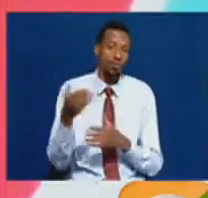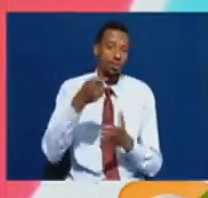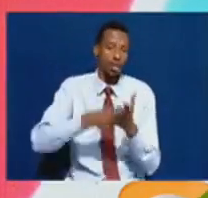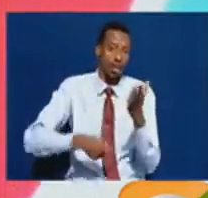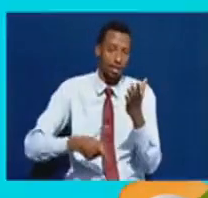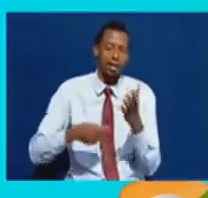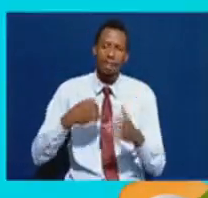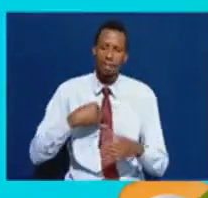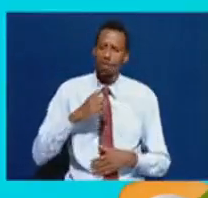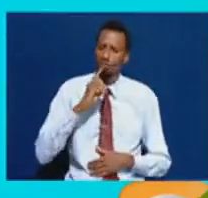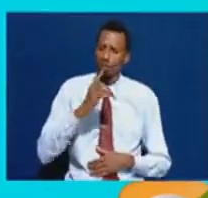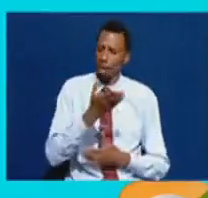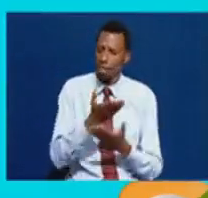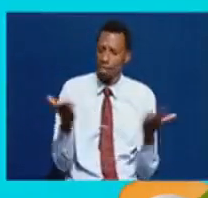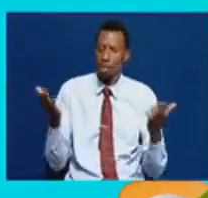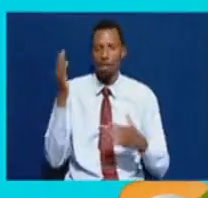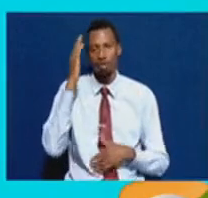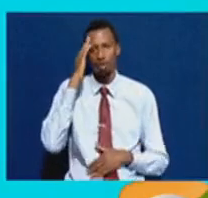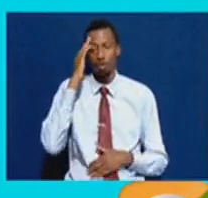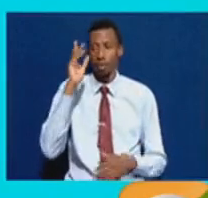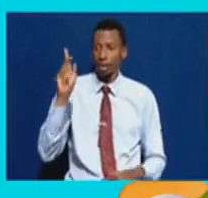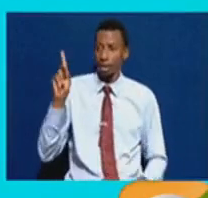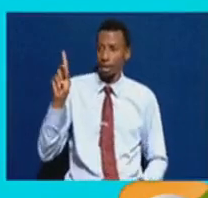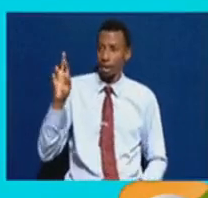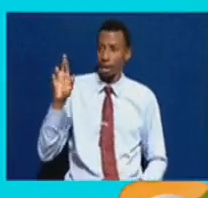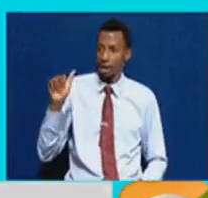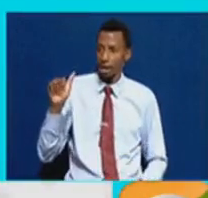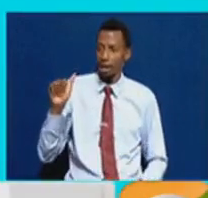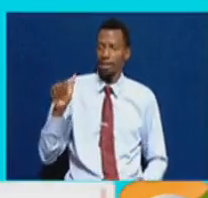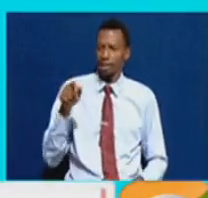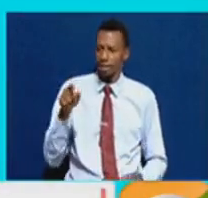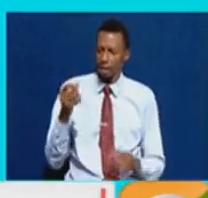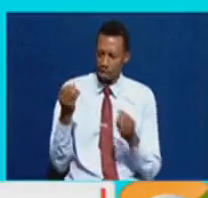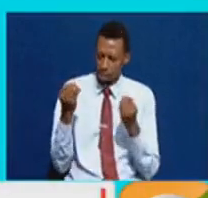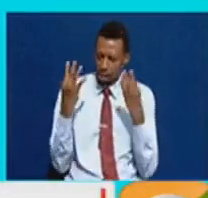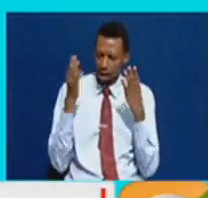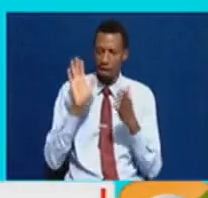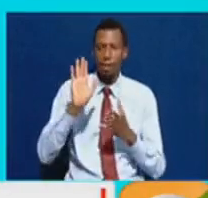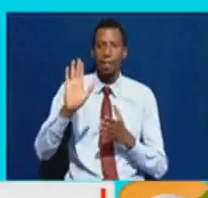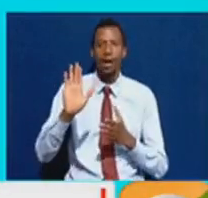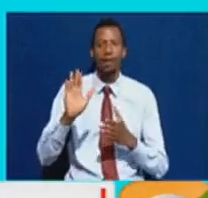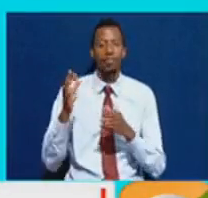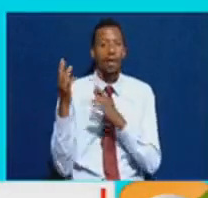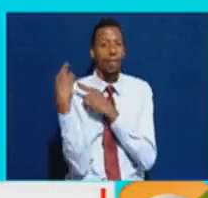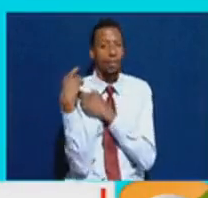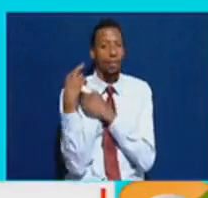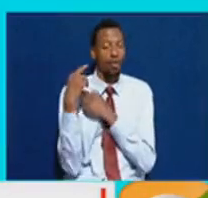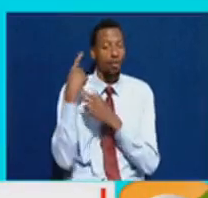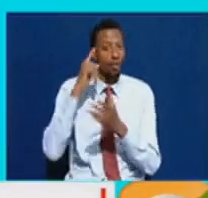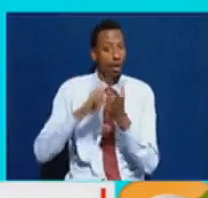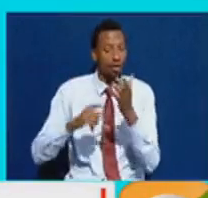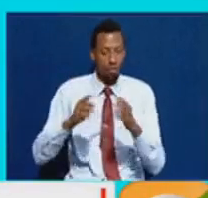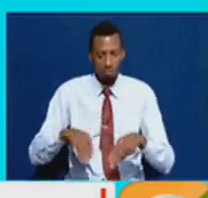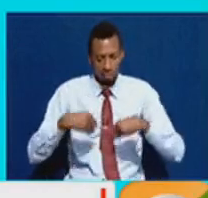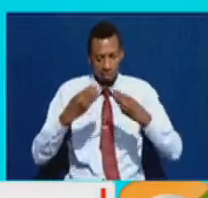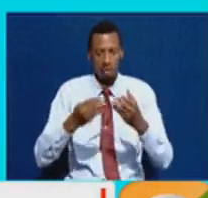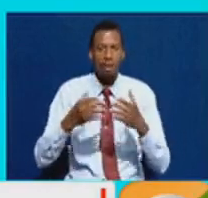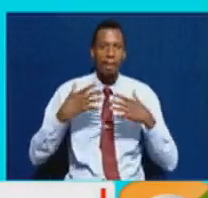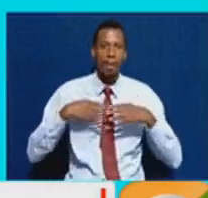that. KRA fully acknowledges its profound responsibility to provide taxpayers with a